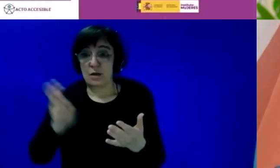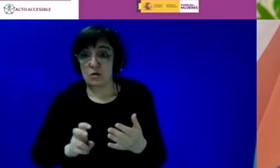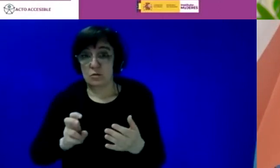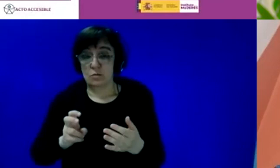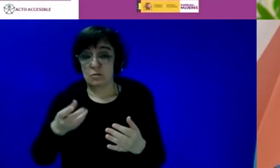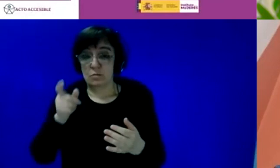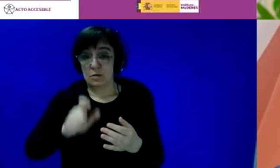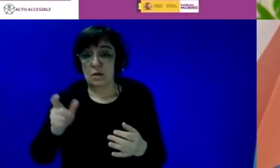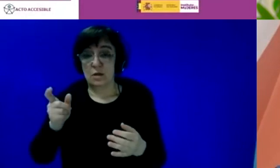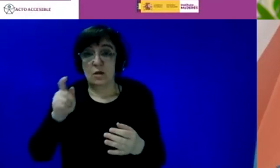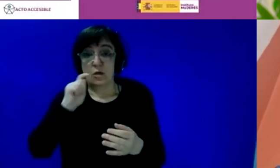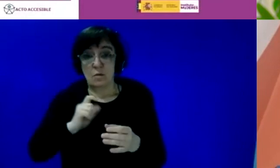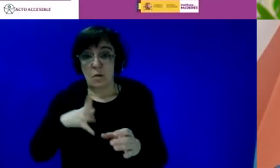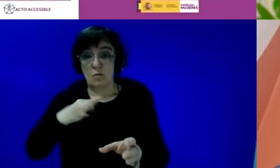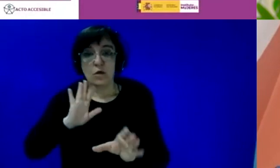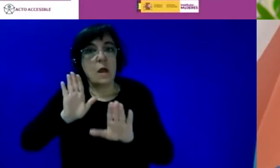in 24 hours.